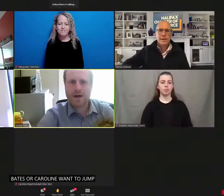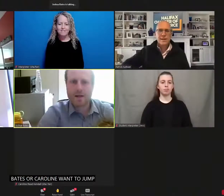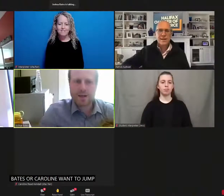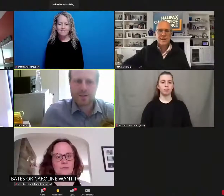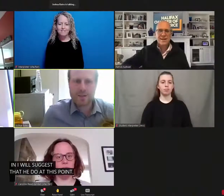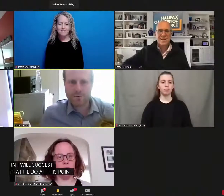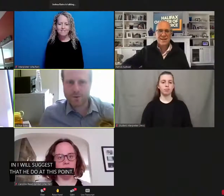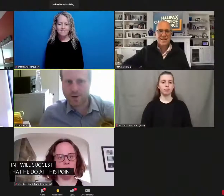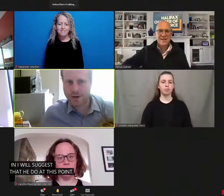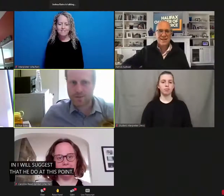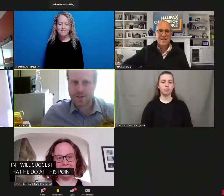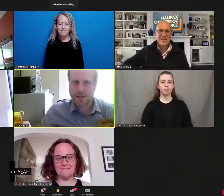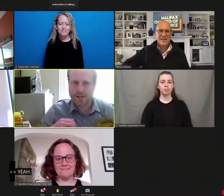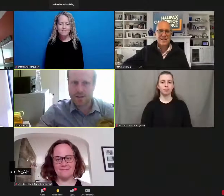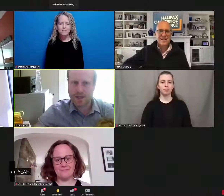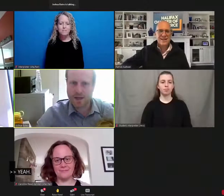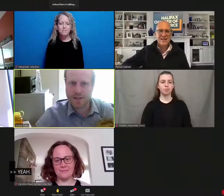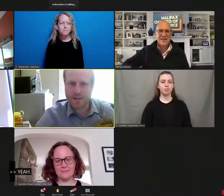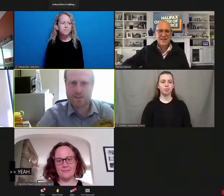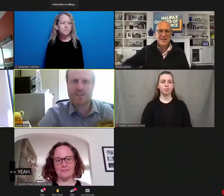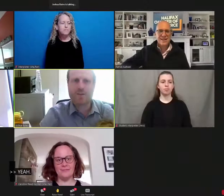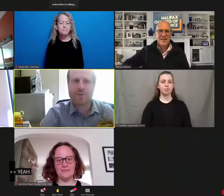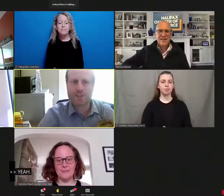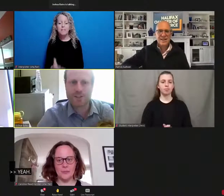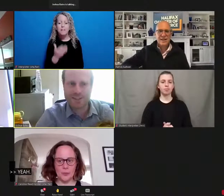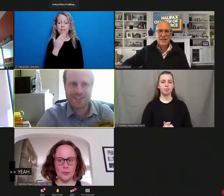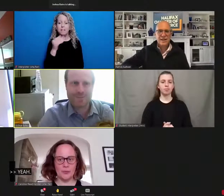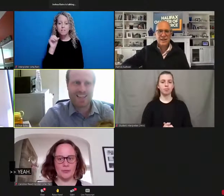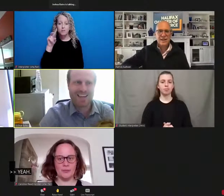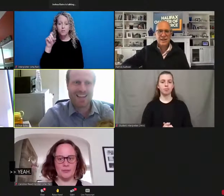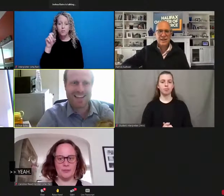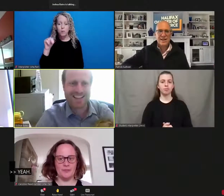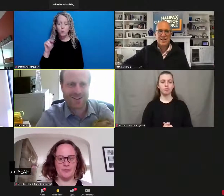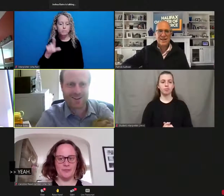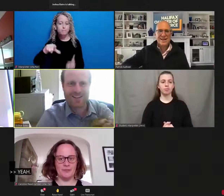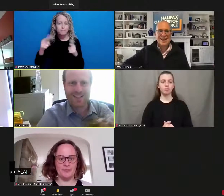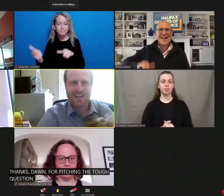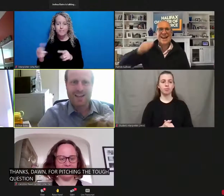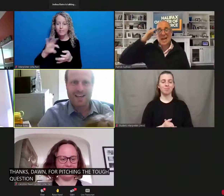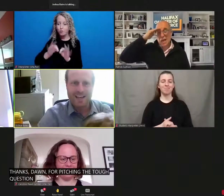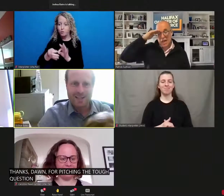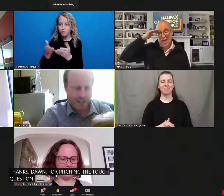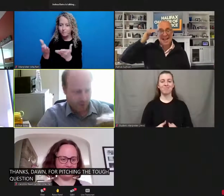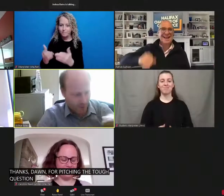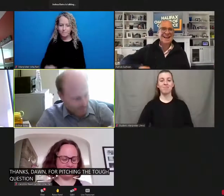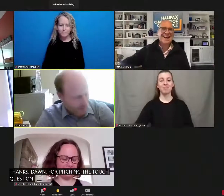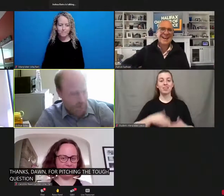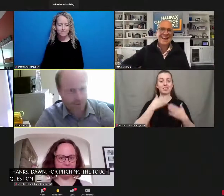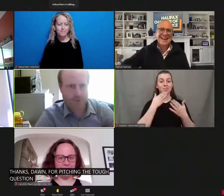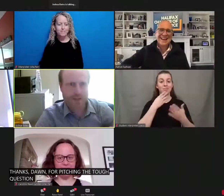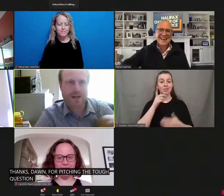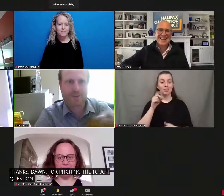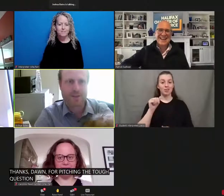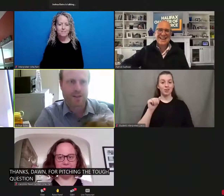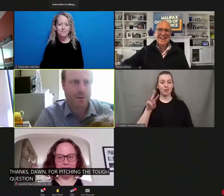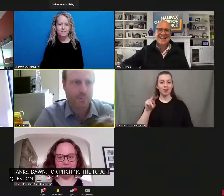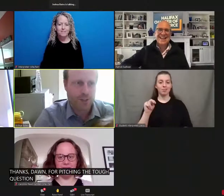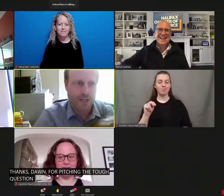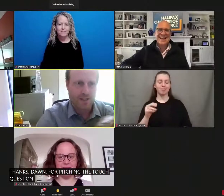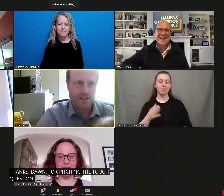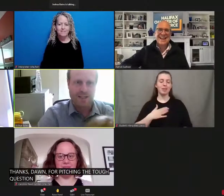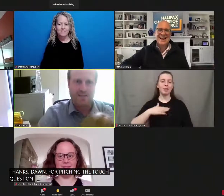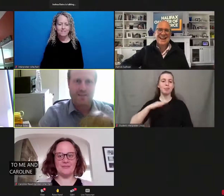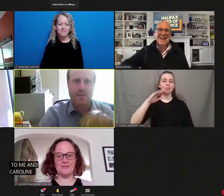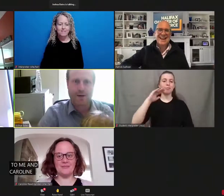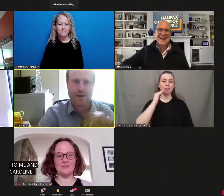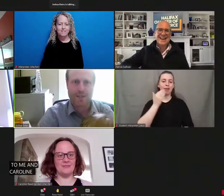Yeah, thanks, Don, for pitching the tough question to me and Carolyn. And oh, my daughter's just waking up. She took a cue from